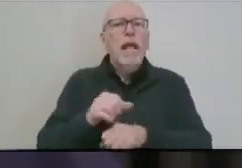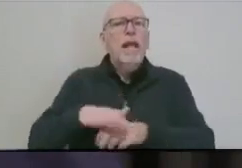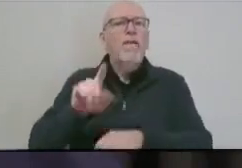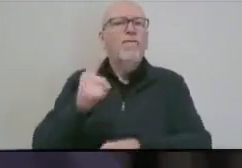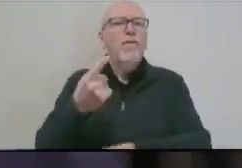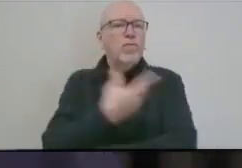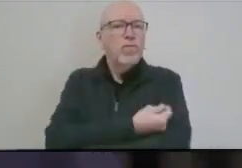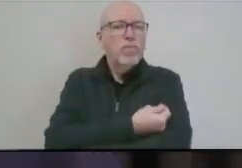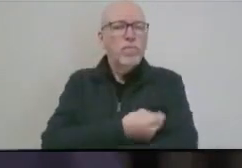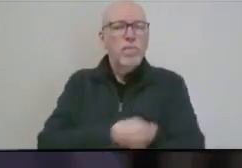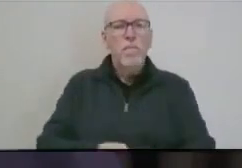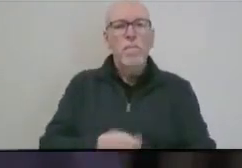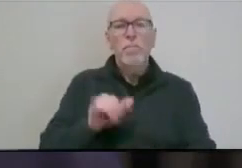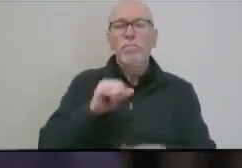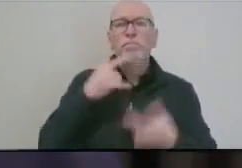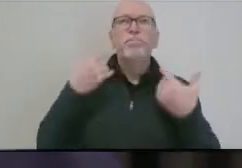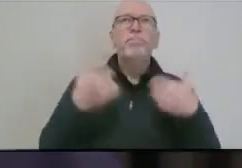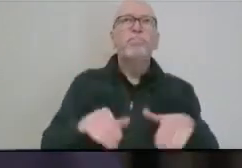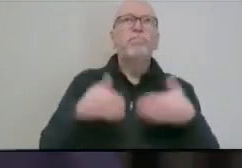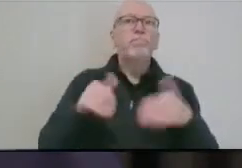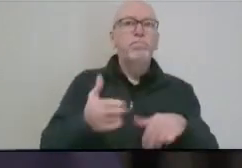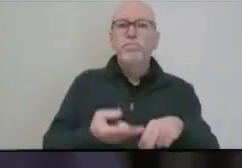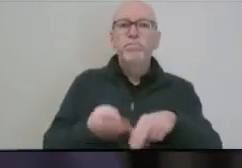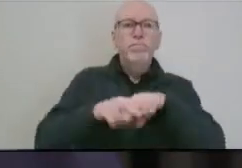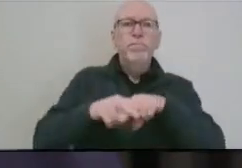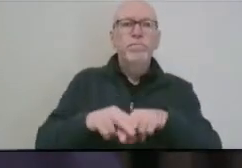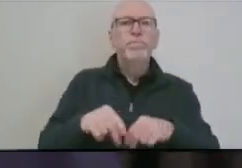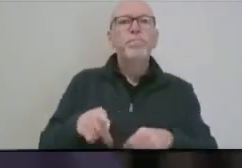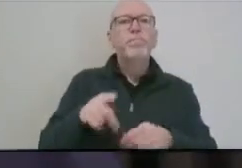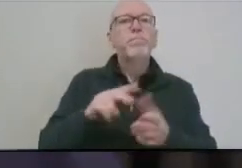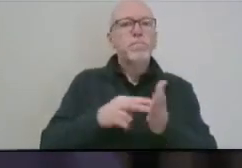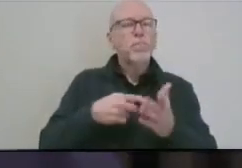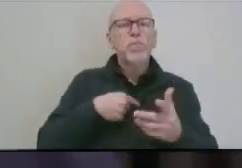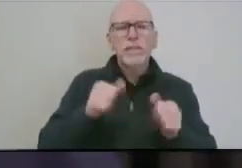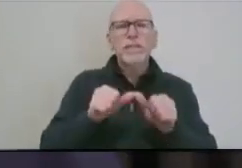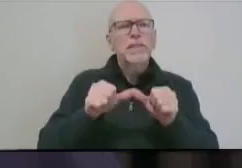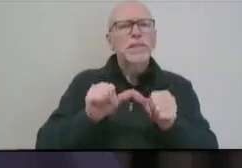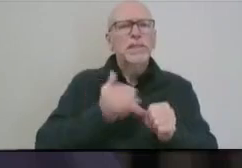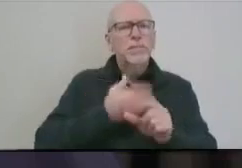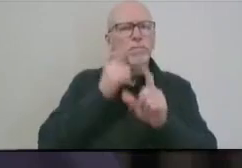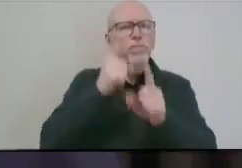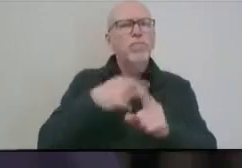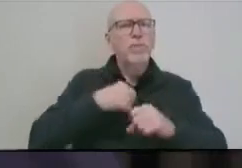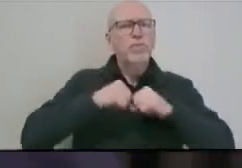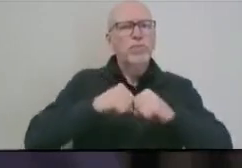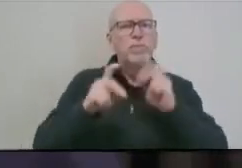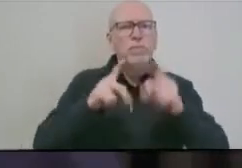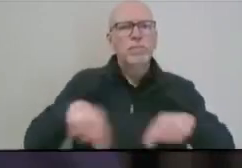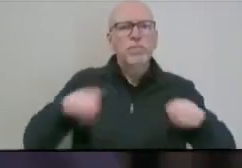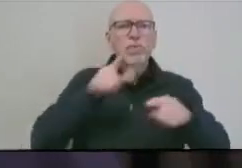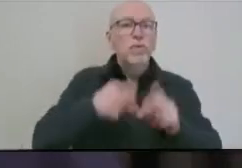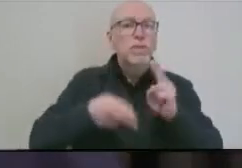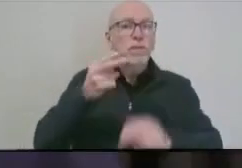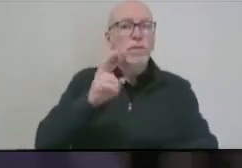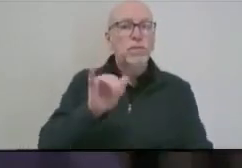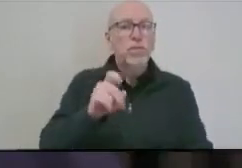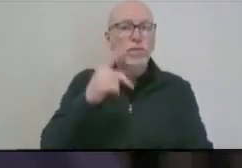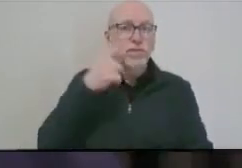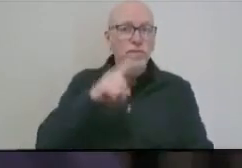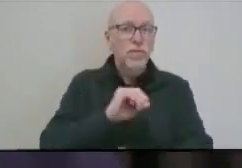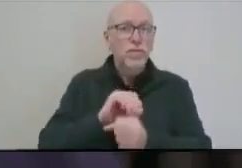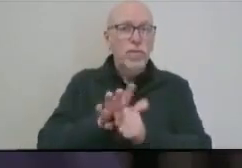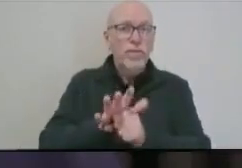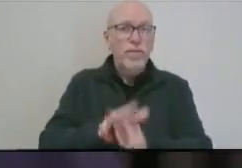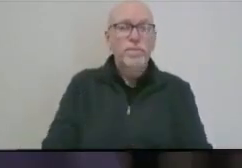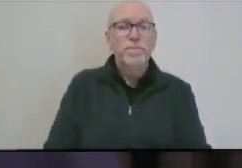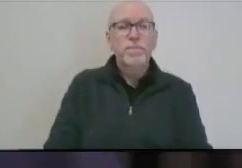dose. That is an incredible uptake and allows us to continue our mission of protecting Hoosiers who are most vulnerable to COVID-19.